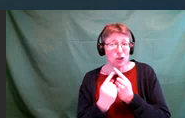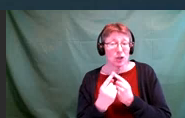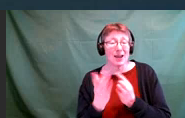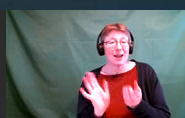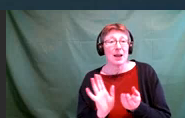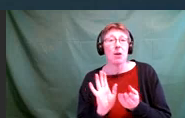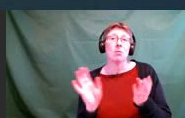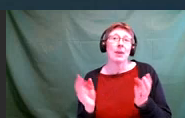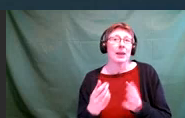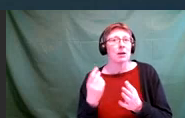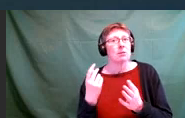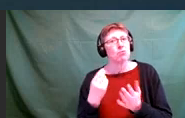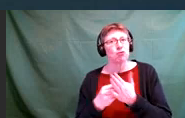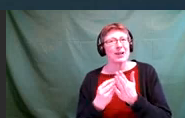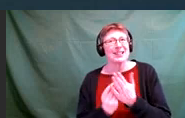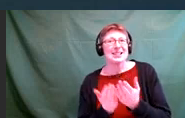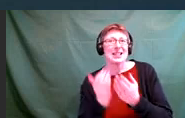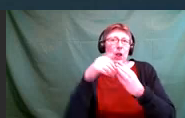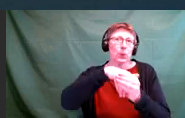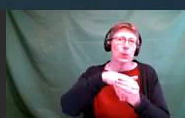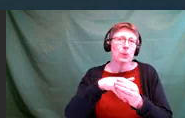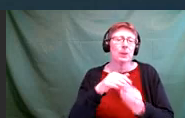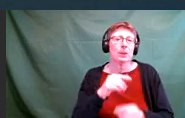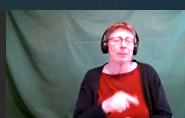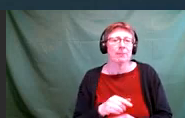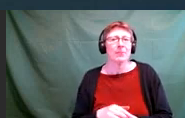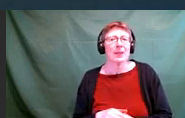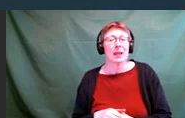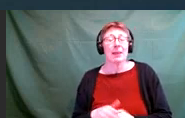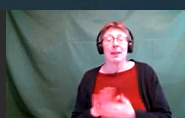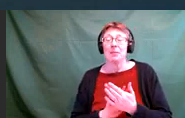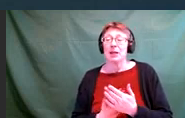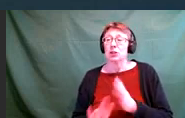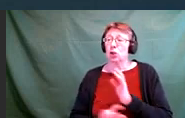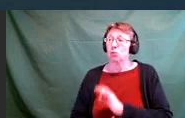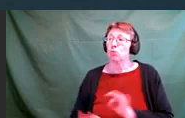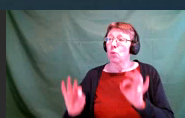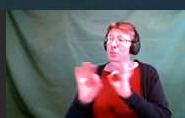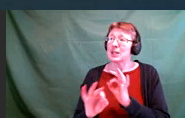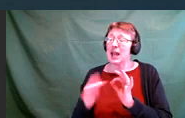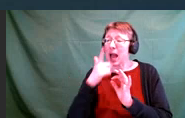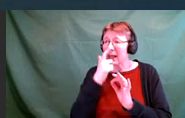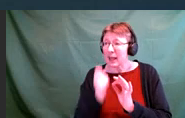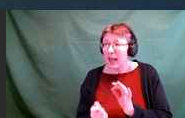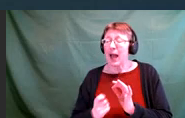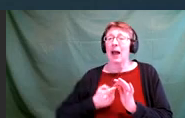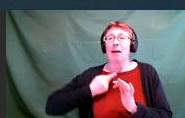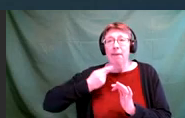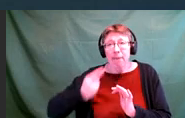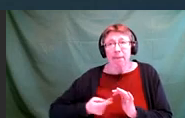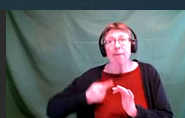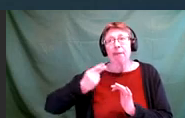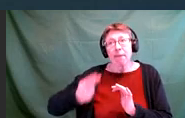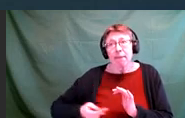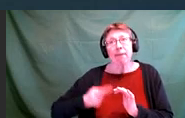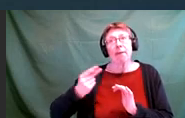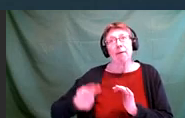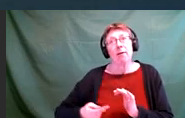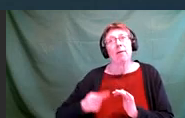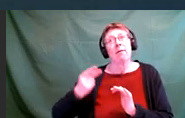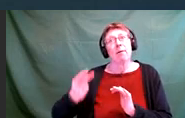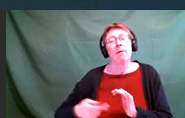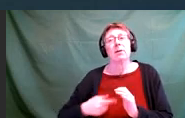into them. And therefore, nobody should be able to constantly or